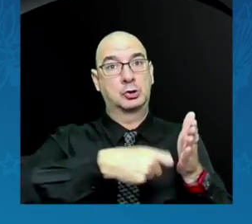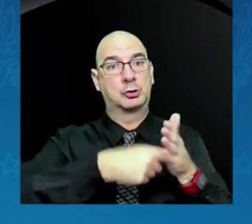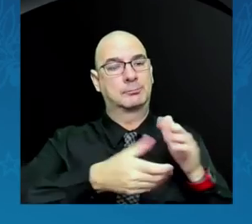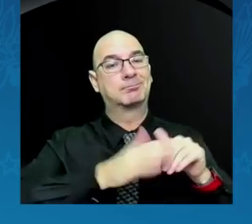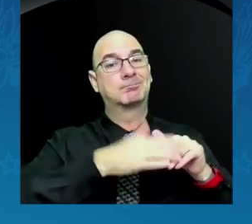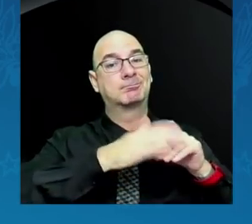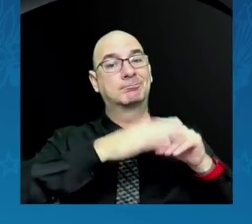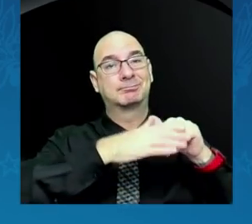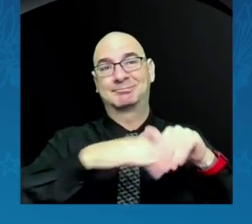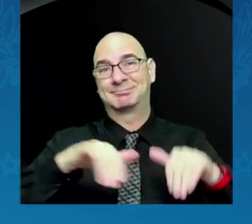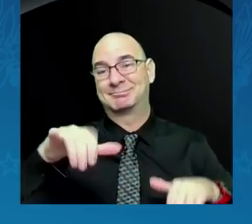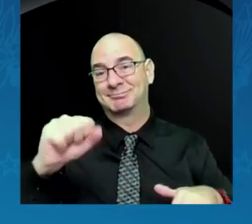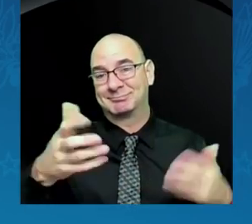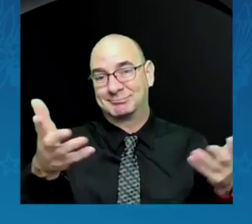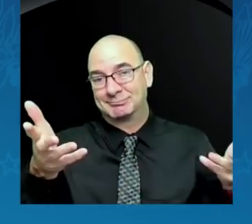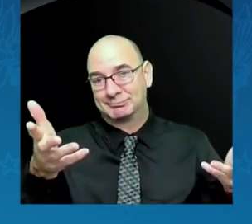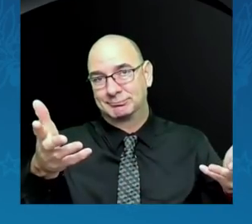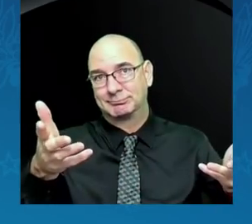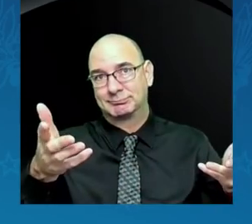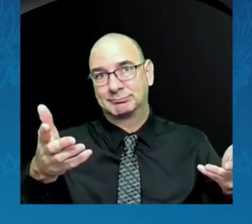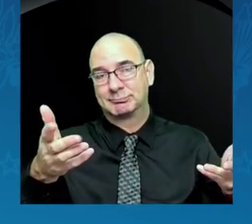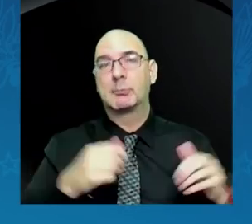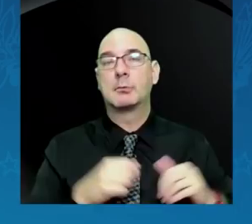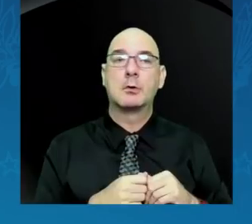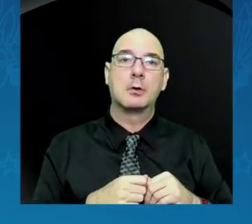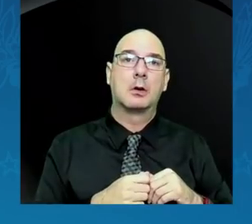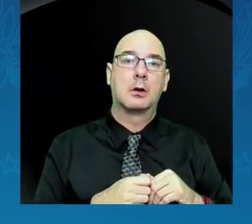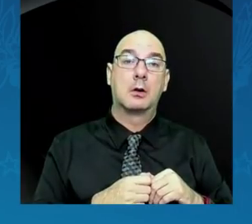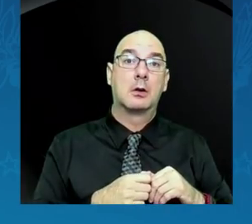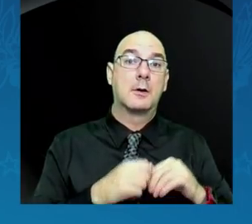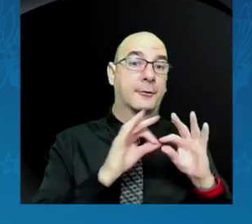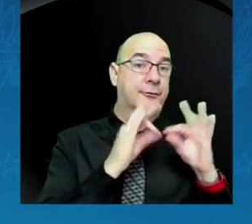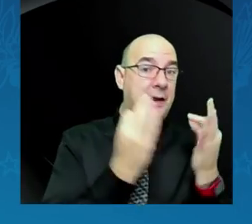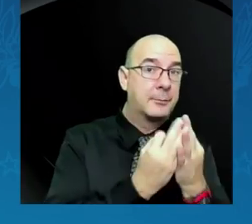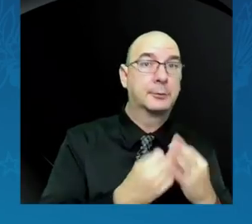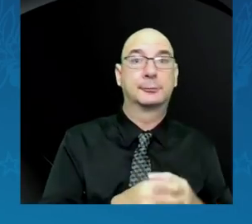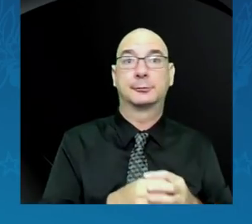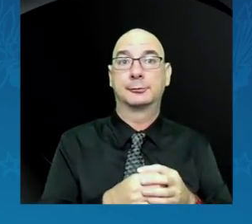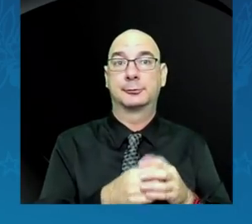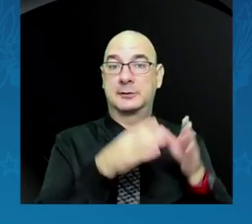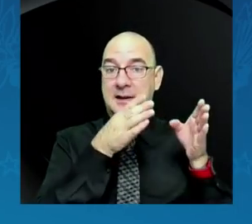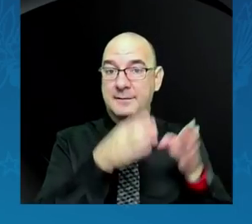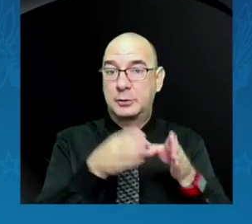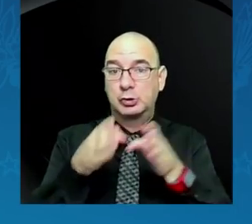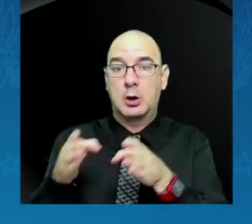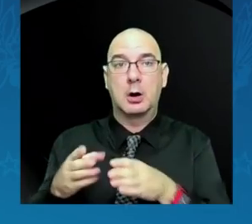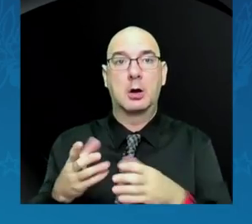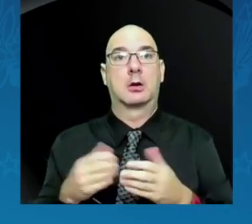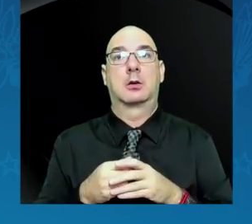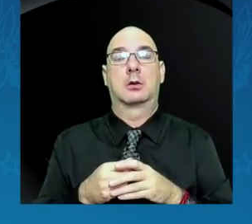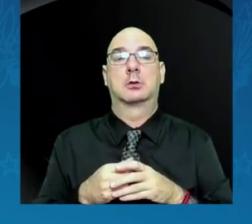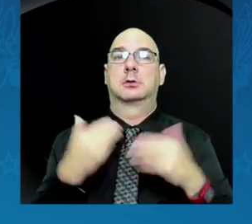And families and individuals are dealing with the realities